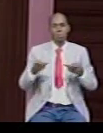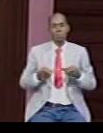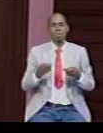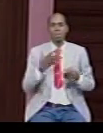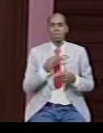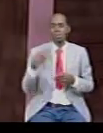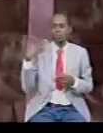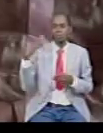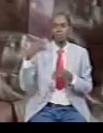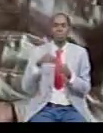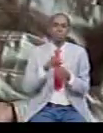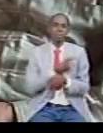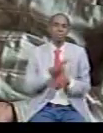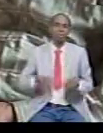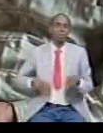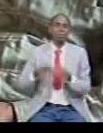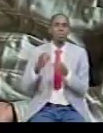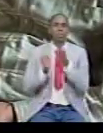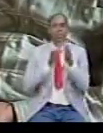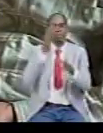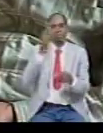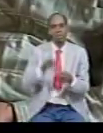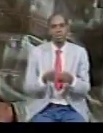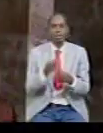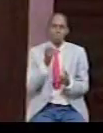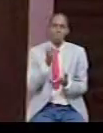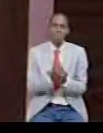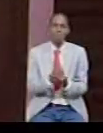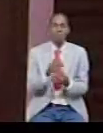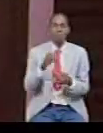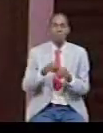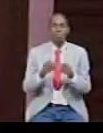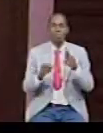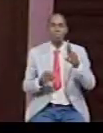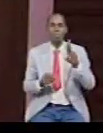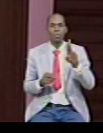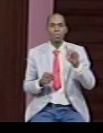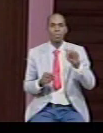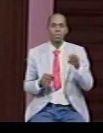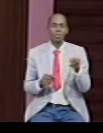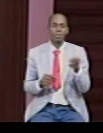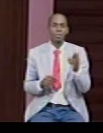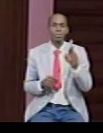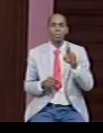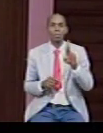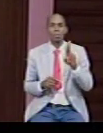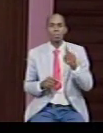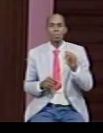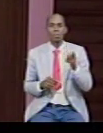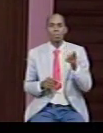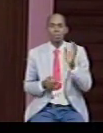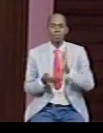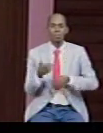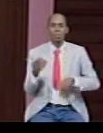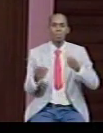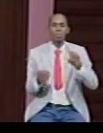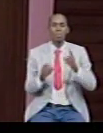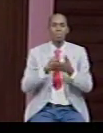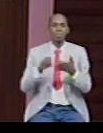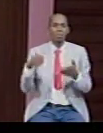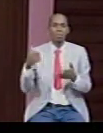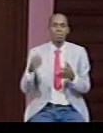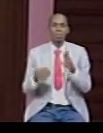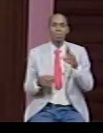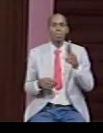in Jesus' name. Look at Ruth chapter 1. I'm reading from verse 10. Ruth